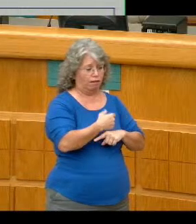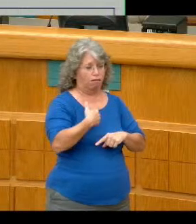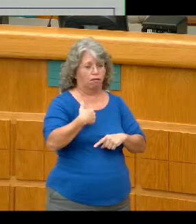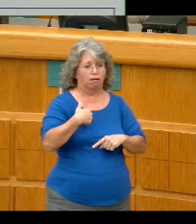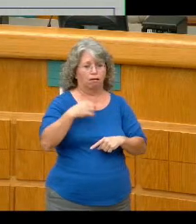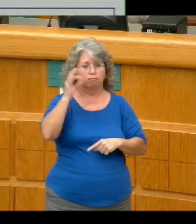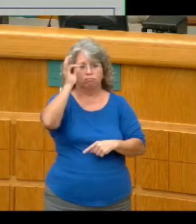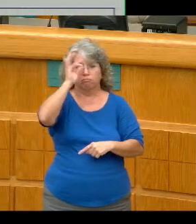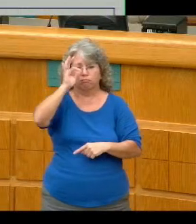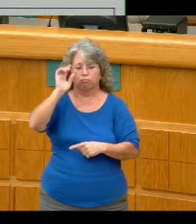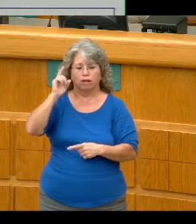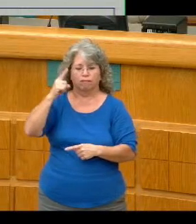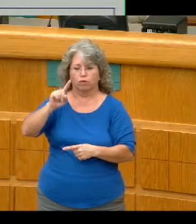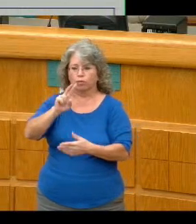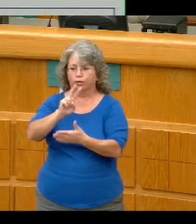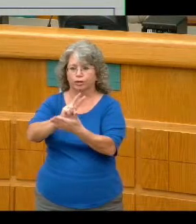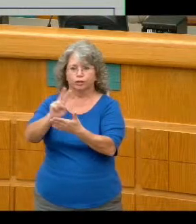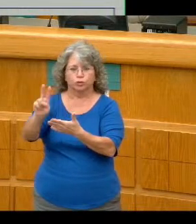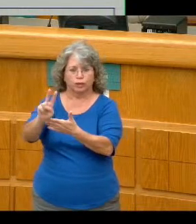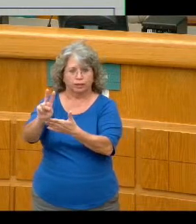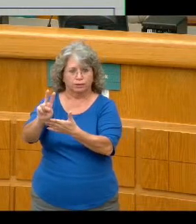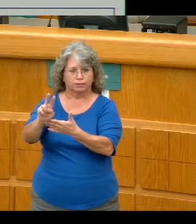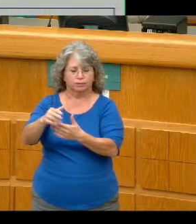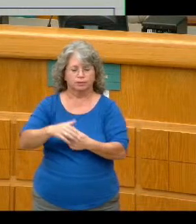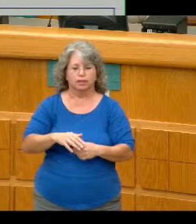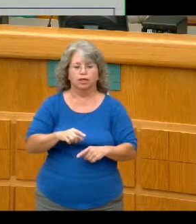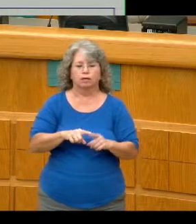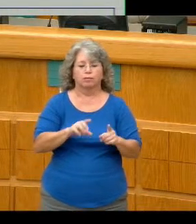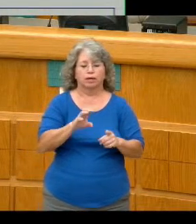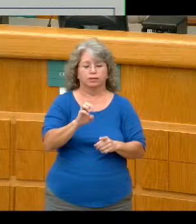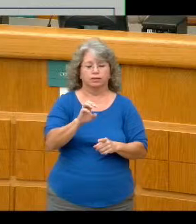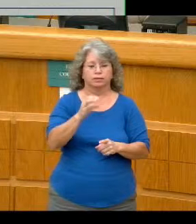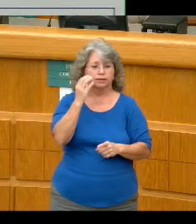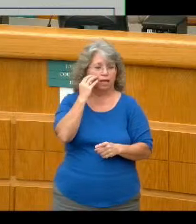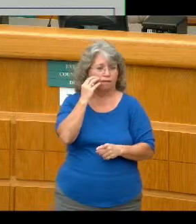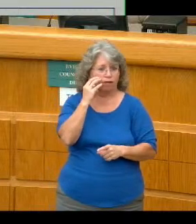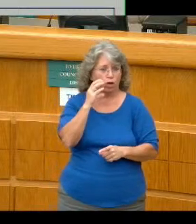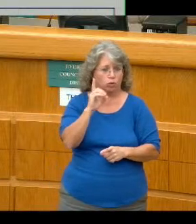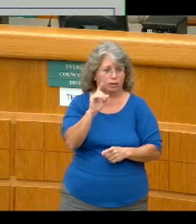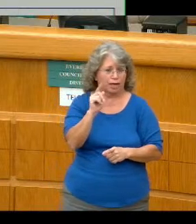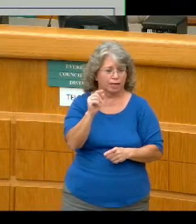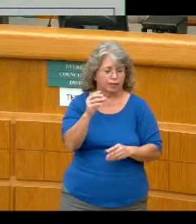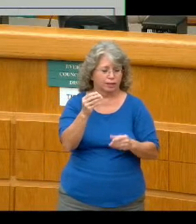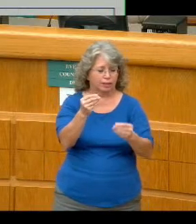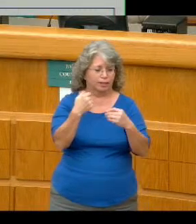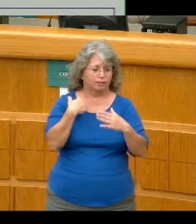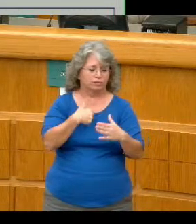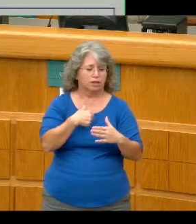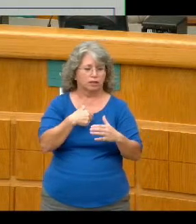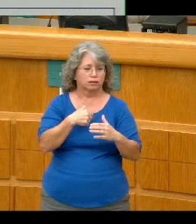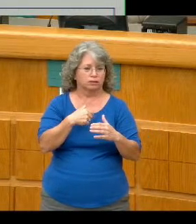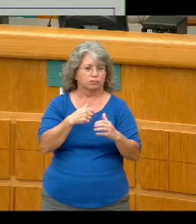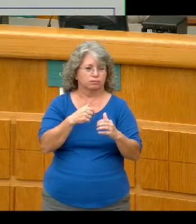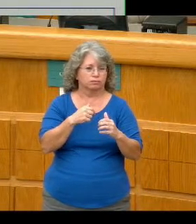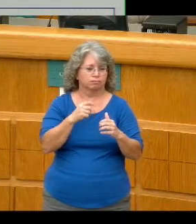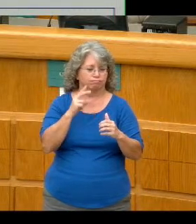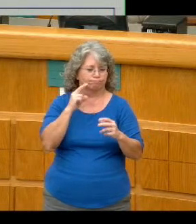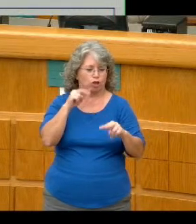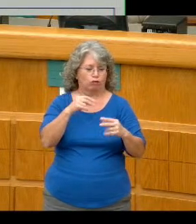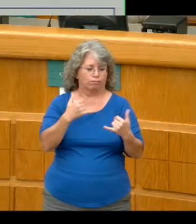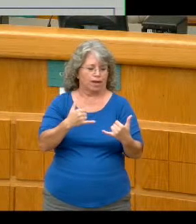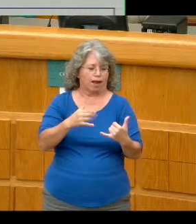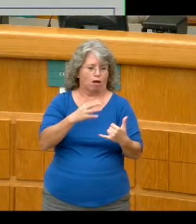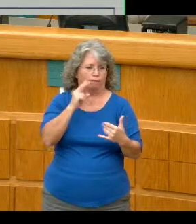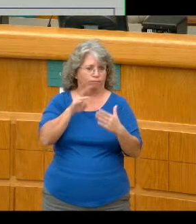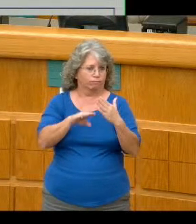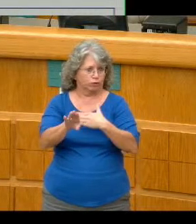might not show up as a statistic here until then. So the cell phone data gives us a look into the future, per se, when it comes to cases. So we can